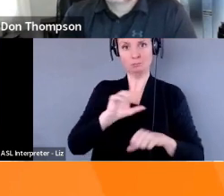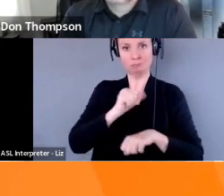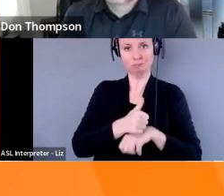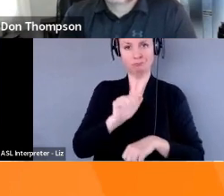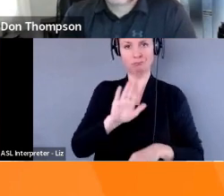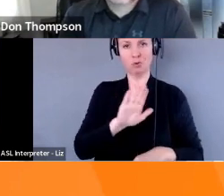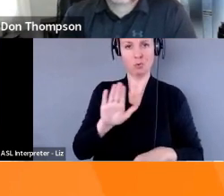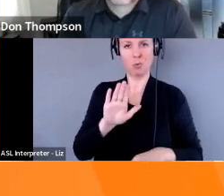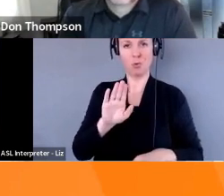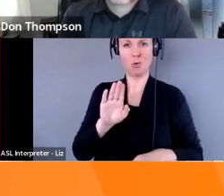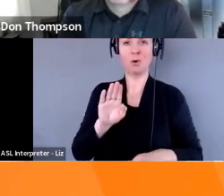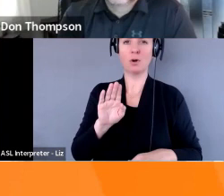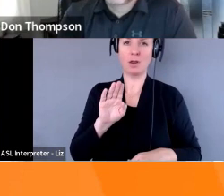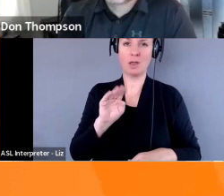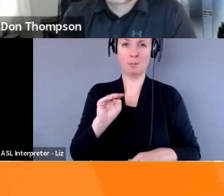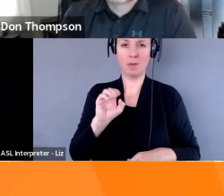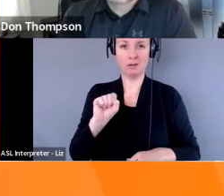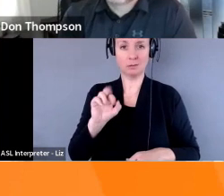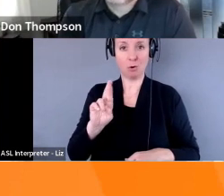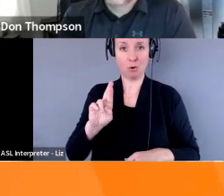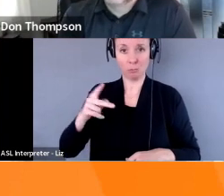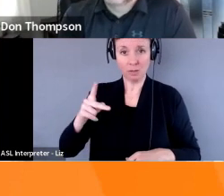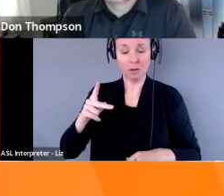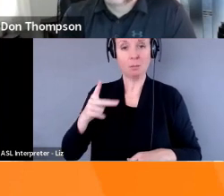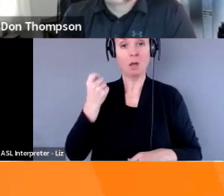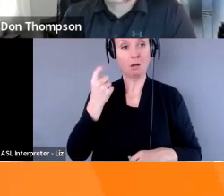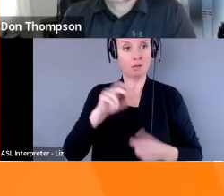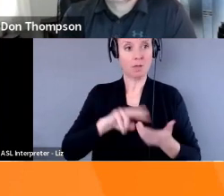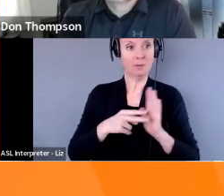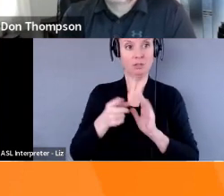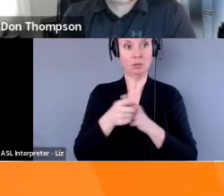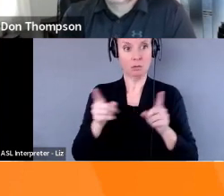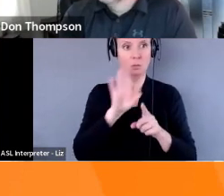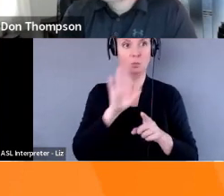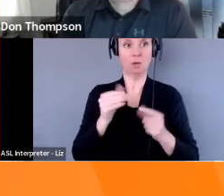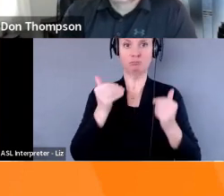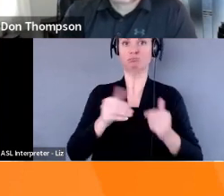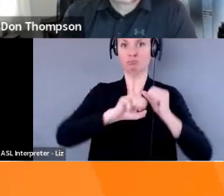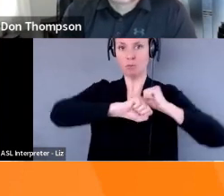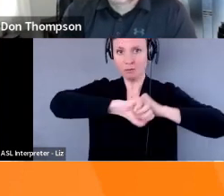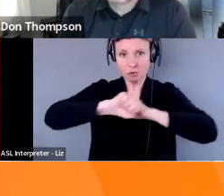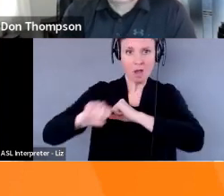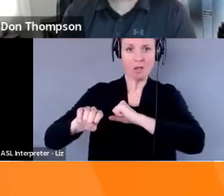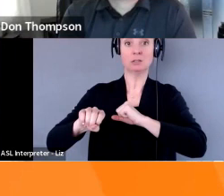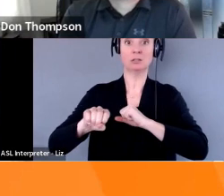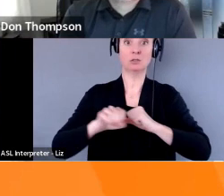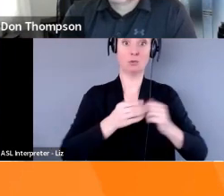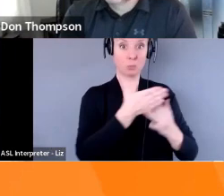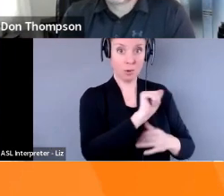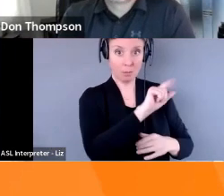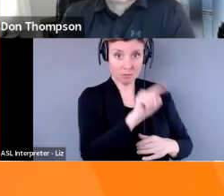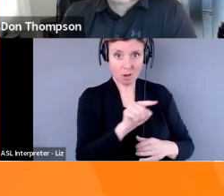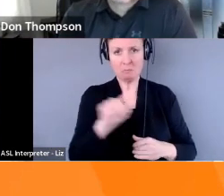inventory based on the data that we see. And you're responsible for advertising on and off the platform. Okay, so this is just another channel,